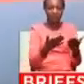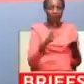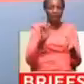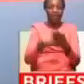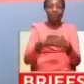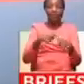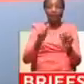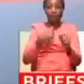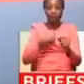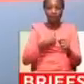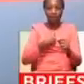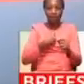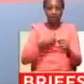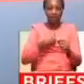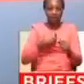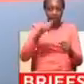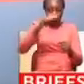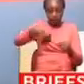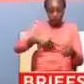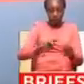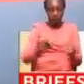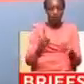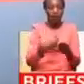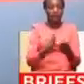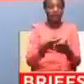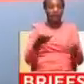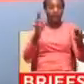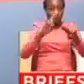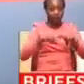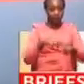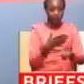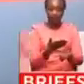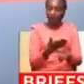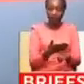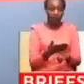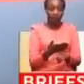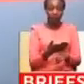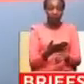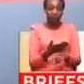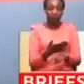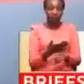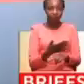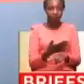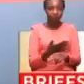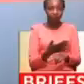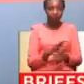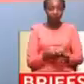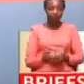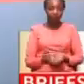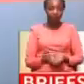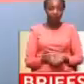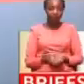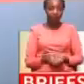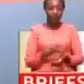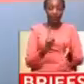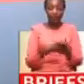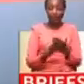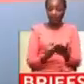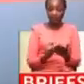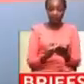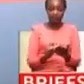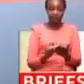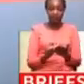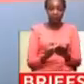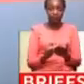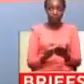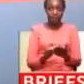off my shoes and sit down. So I took off my shoes, I had a seat, and funny enough, a